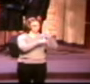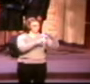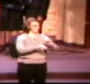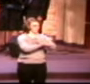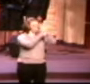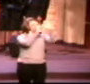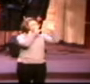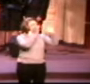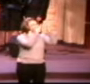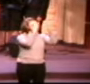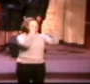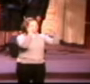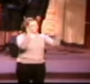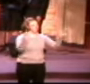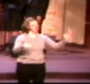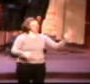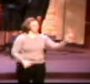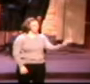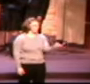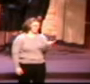10,000 years, bright